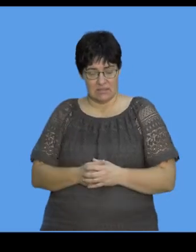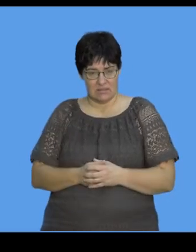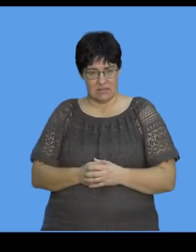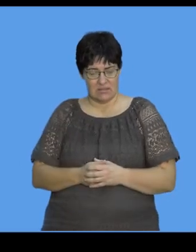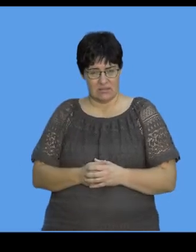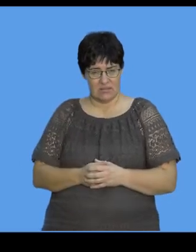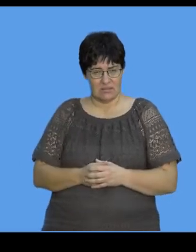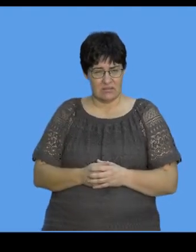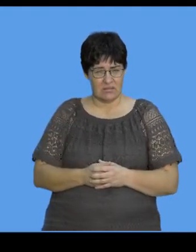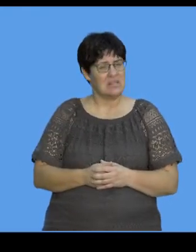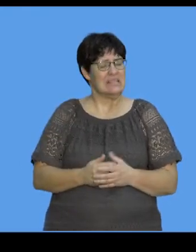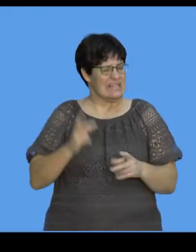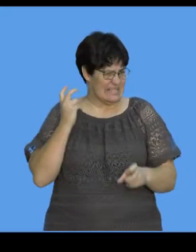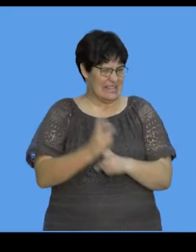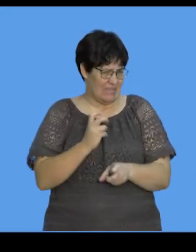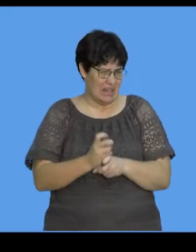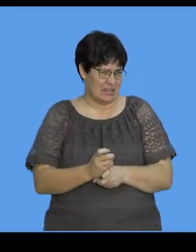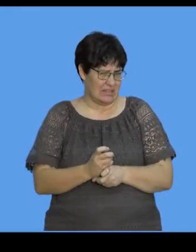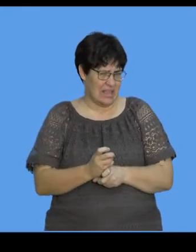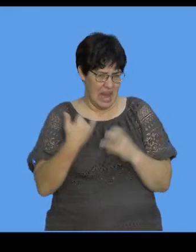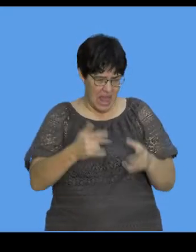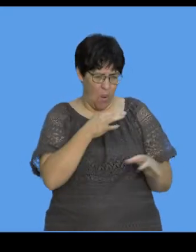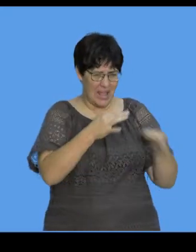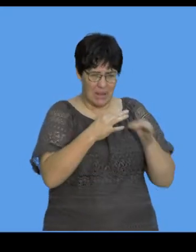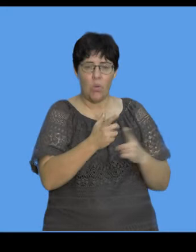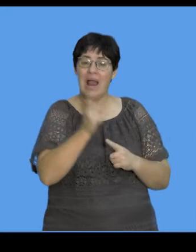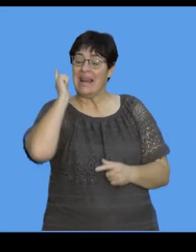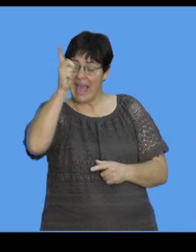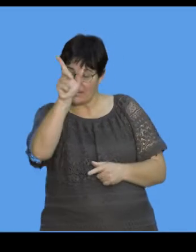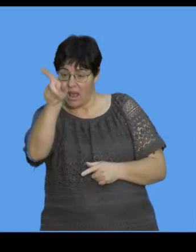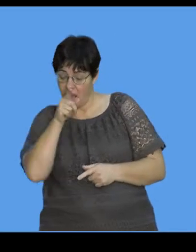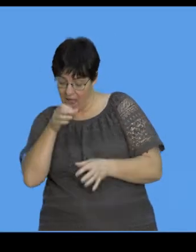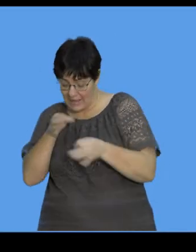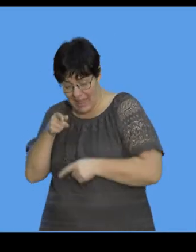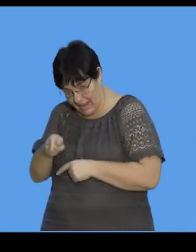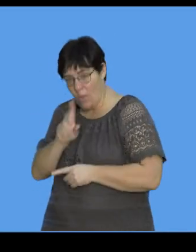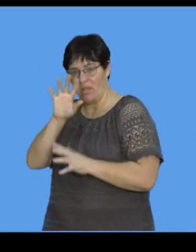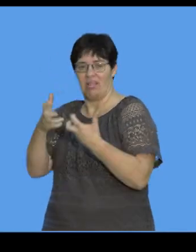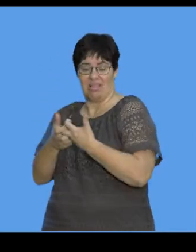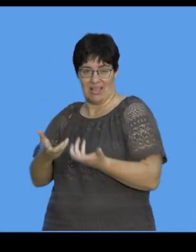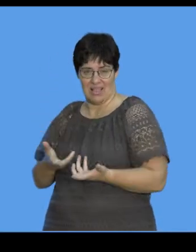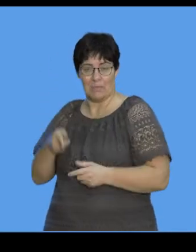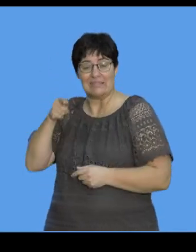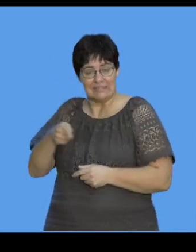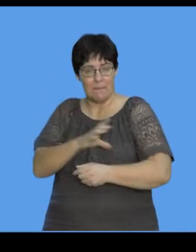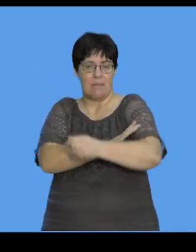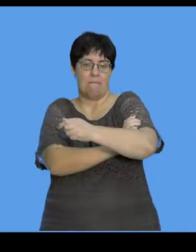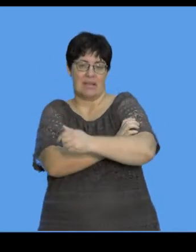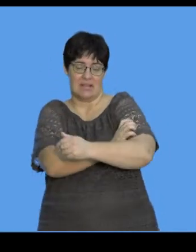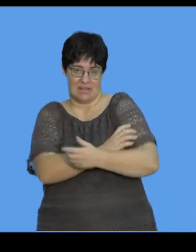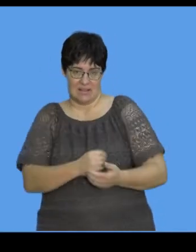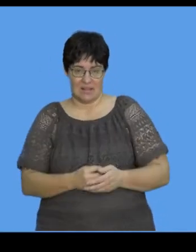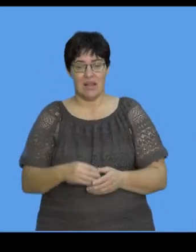It's a difficult concept to say now. We're going to look at it later on when we look at proteins, but you need to understand proteins are your